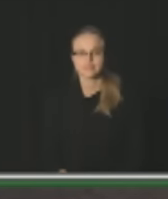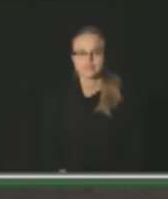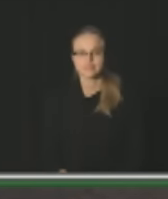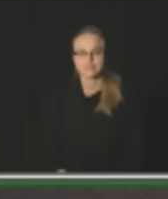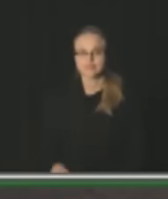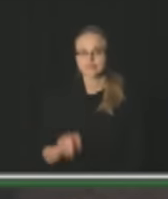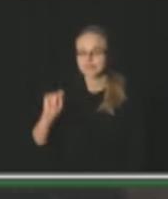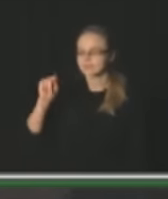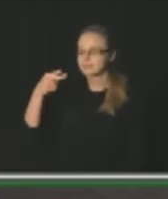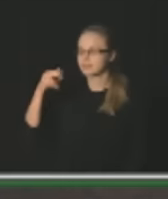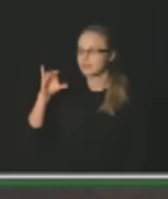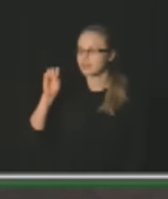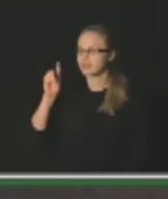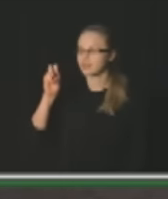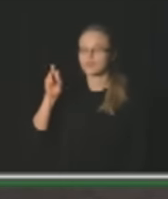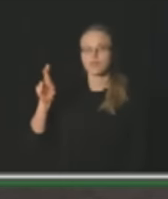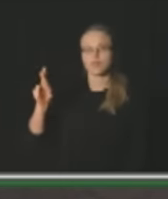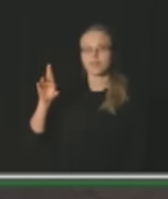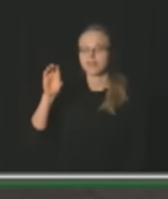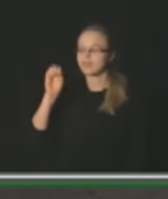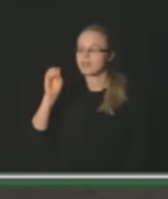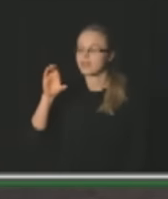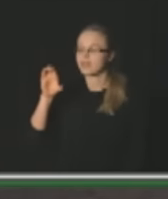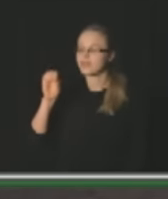Theodore Okadobi.